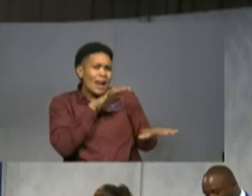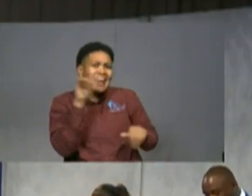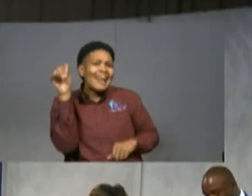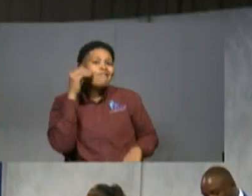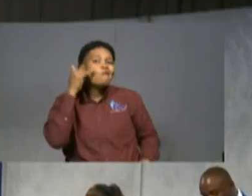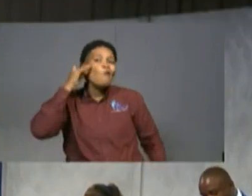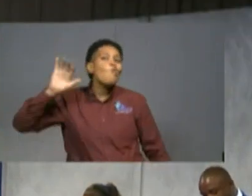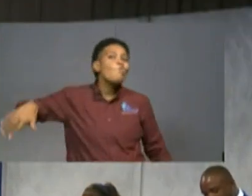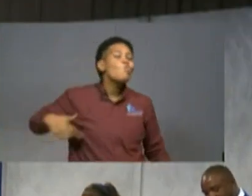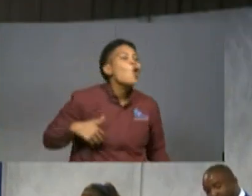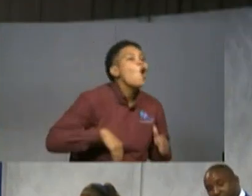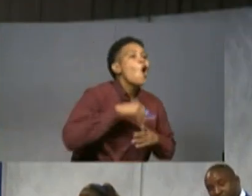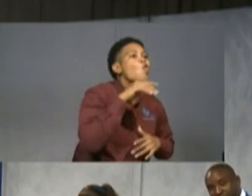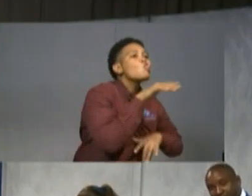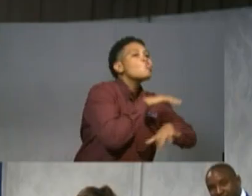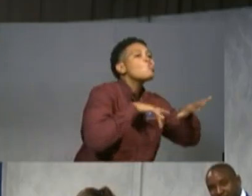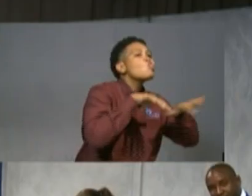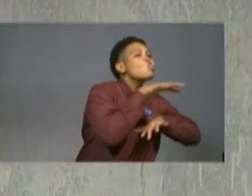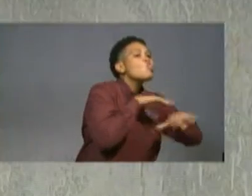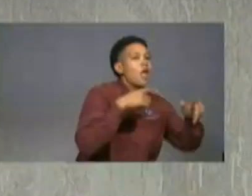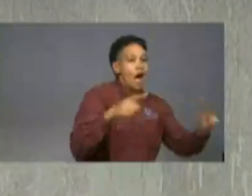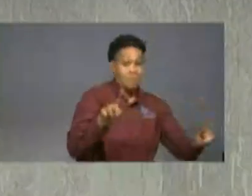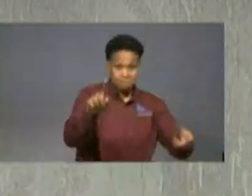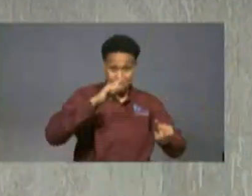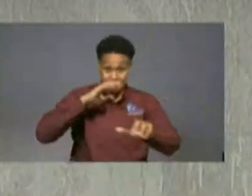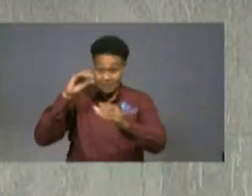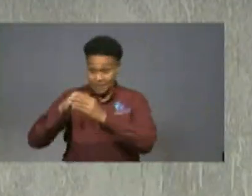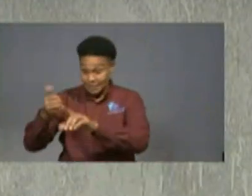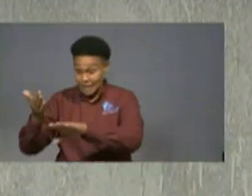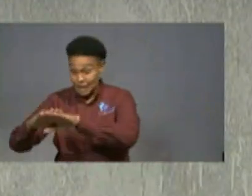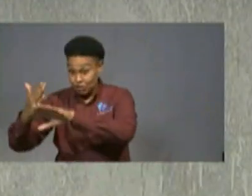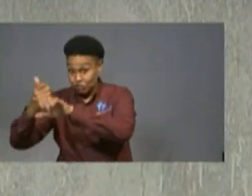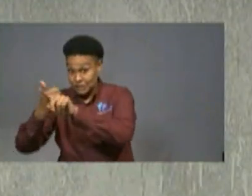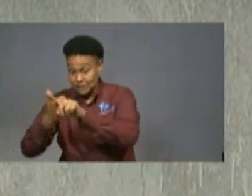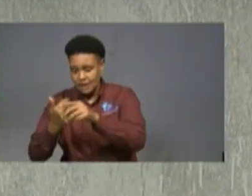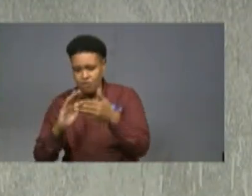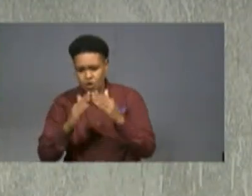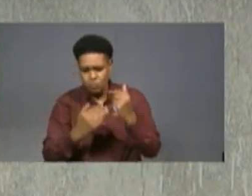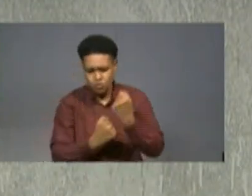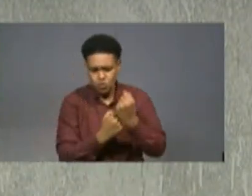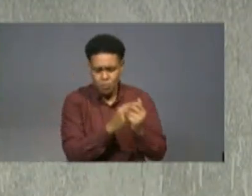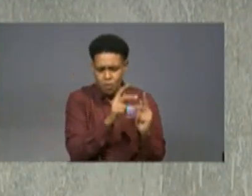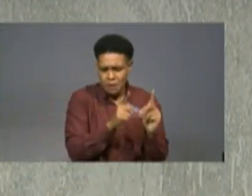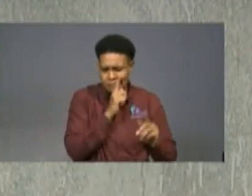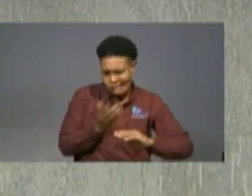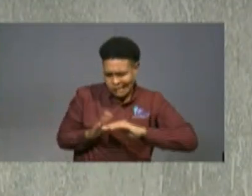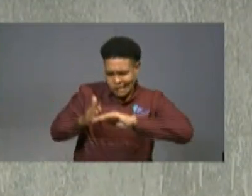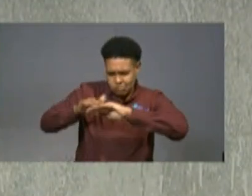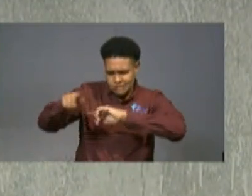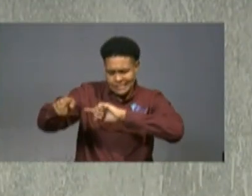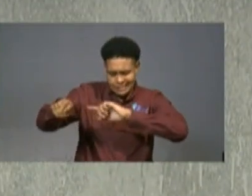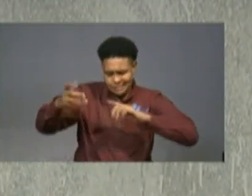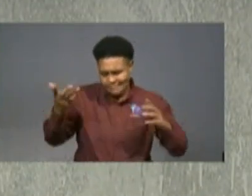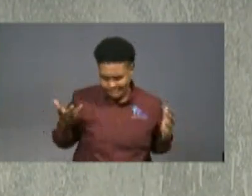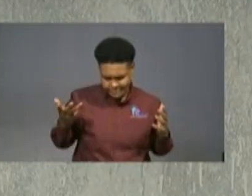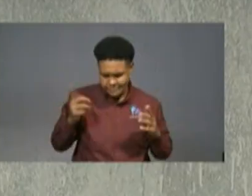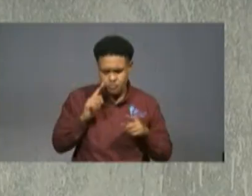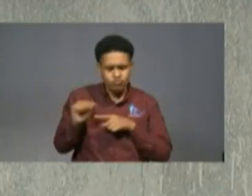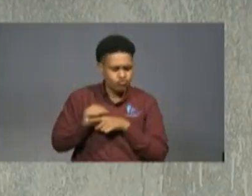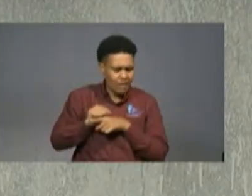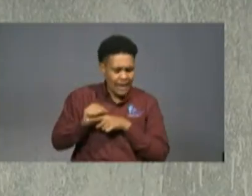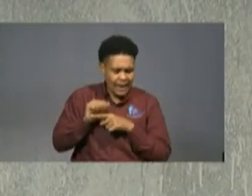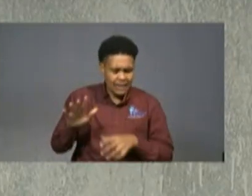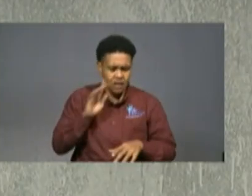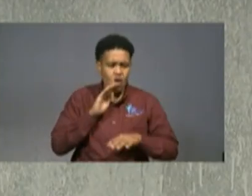road, to increase the number of community health aid persons, to increase the number of volunteers, to increase the training on